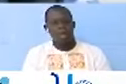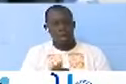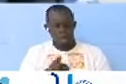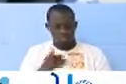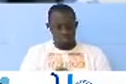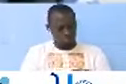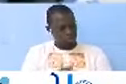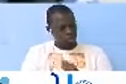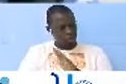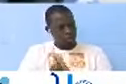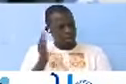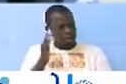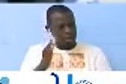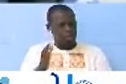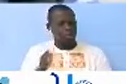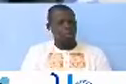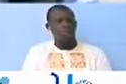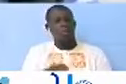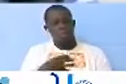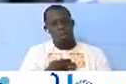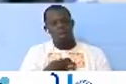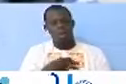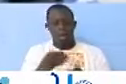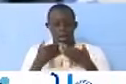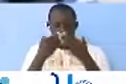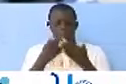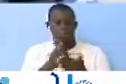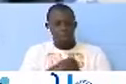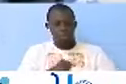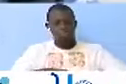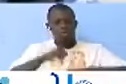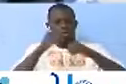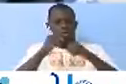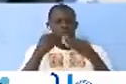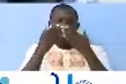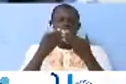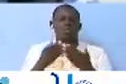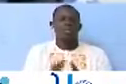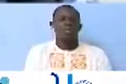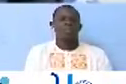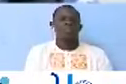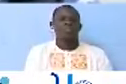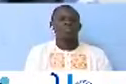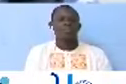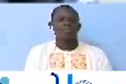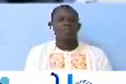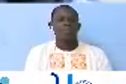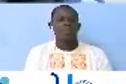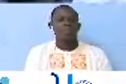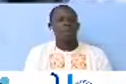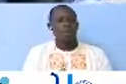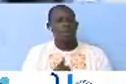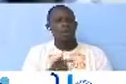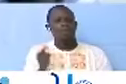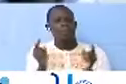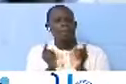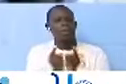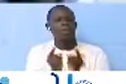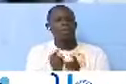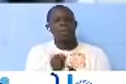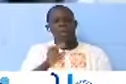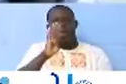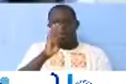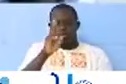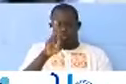passing. Ungara na boss brief. I was going to brief my boss. Abunja atara waiting room oto. Kano fuje. I